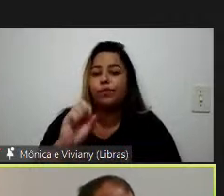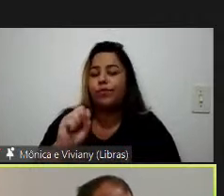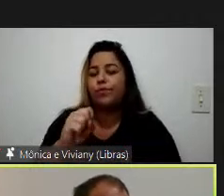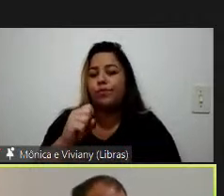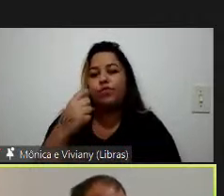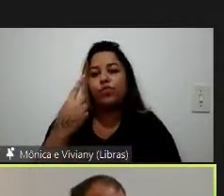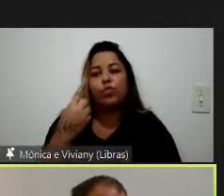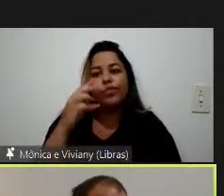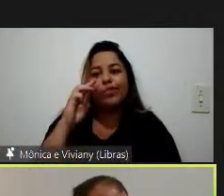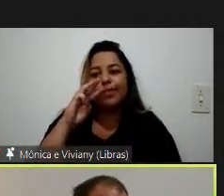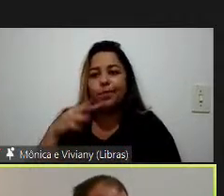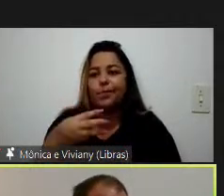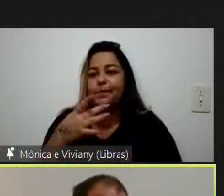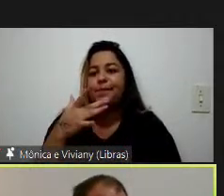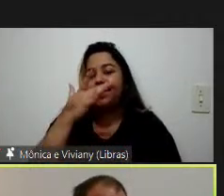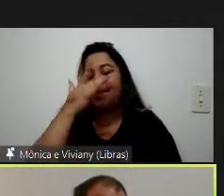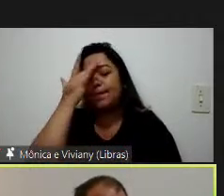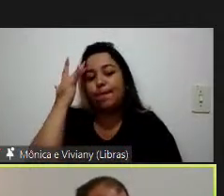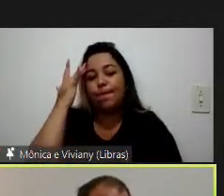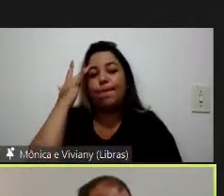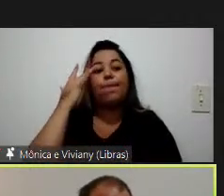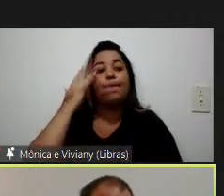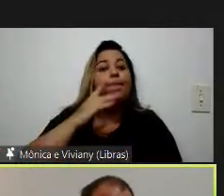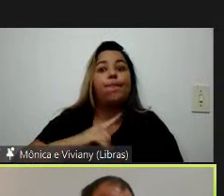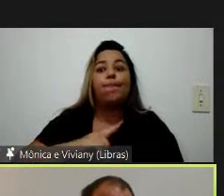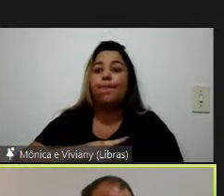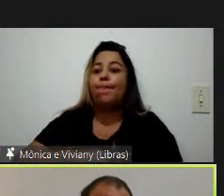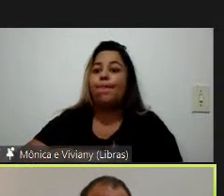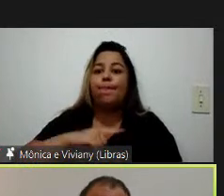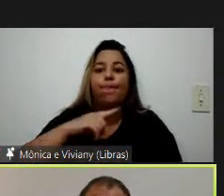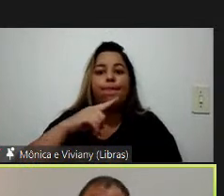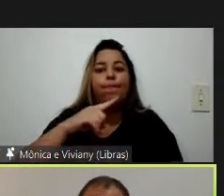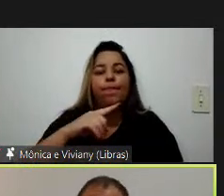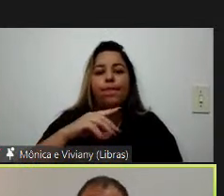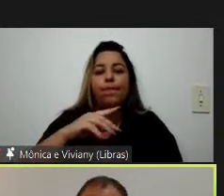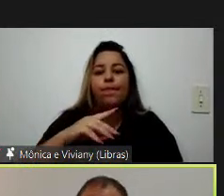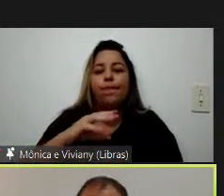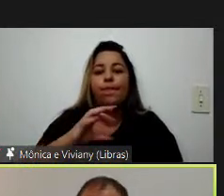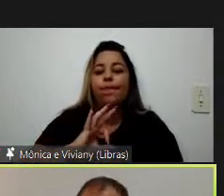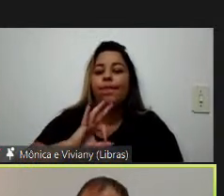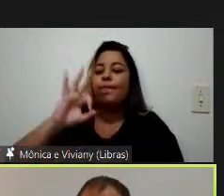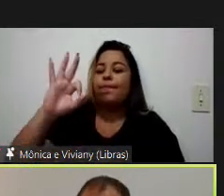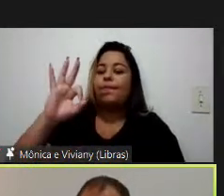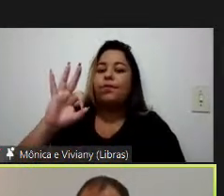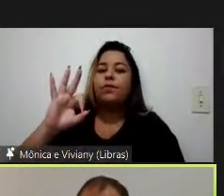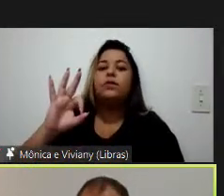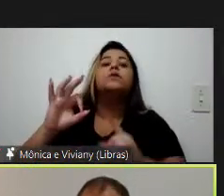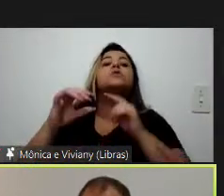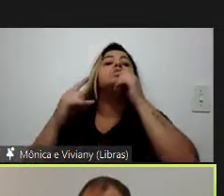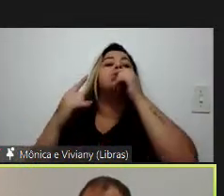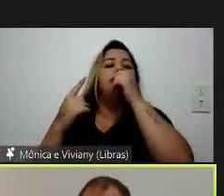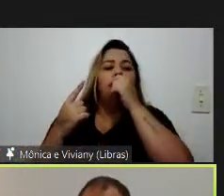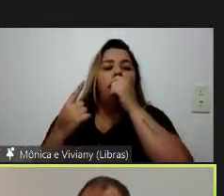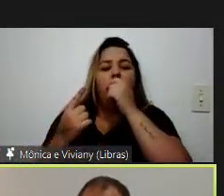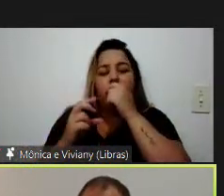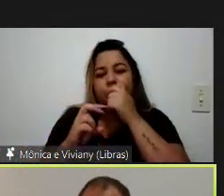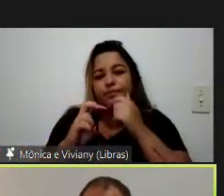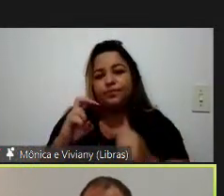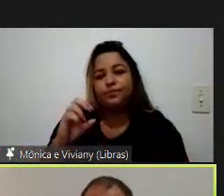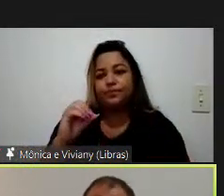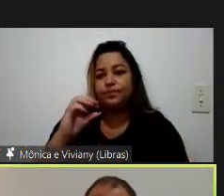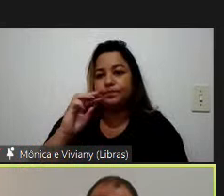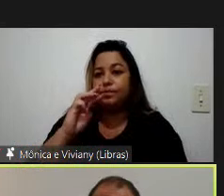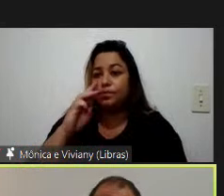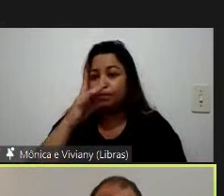has risen fivefold since then. Today, about 500 million people worldwide, adults, have diabetes